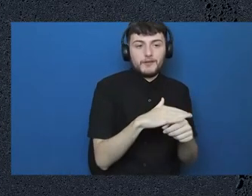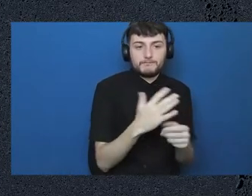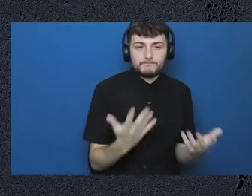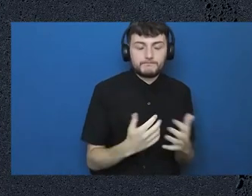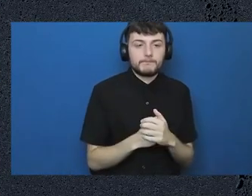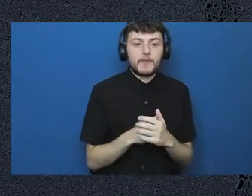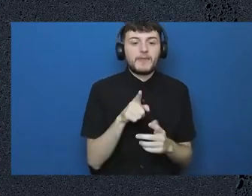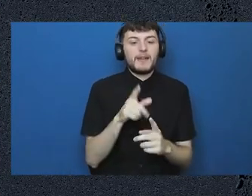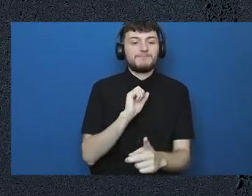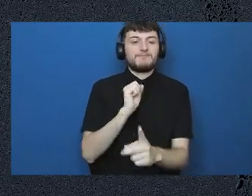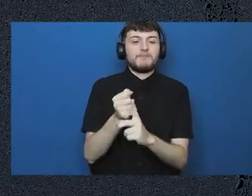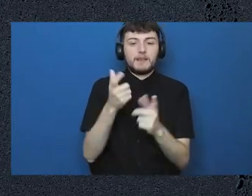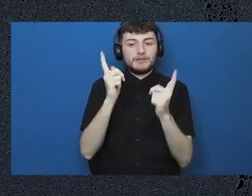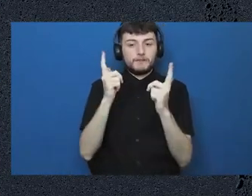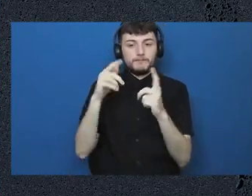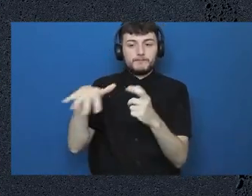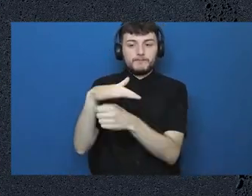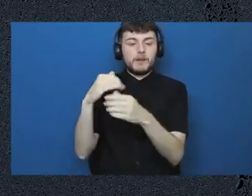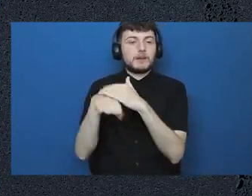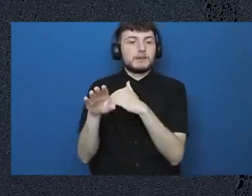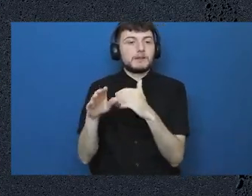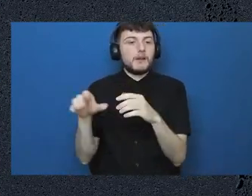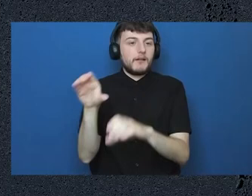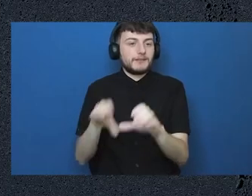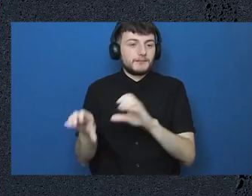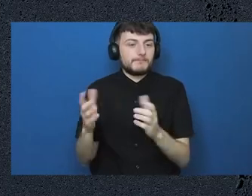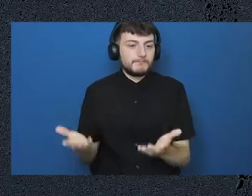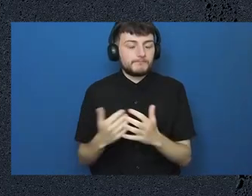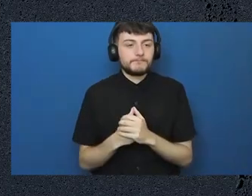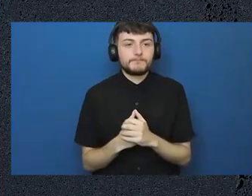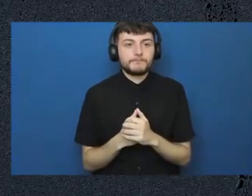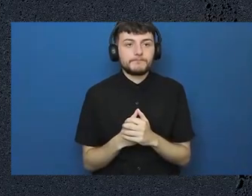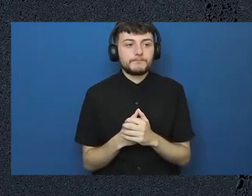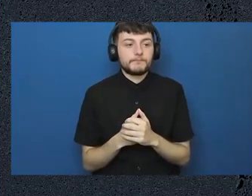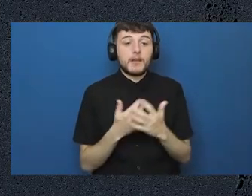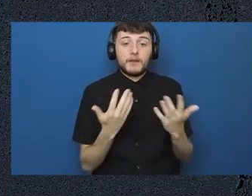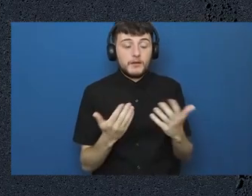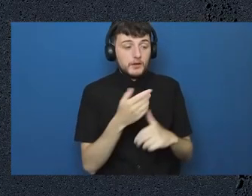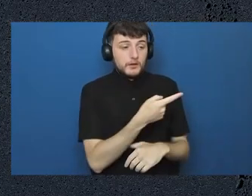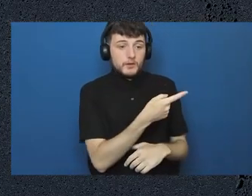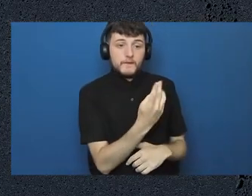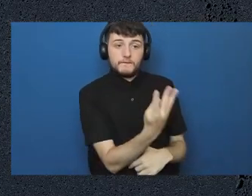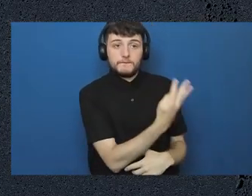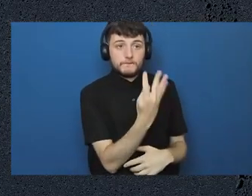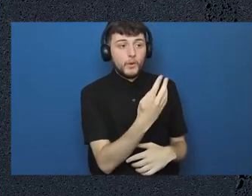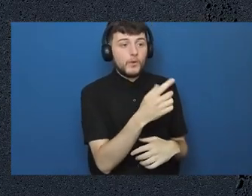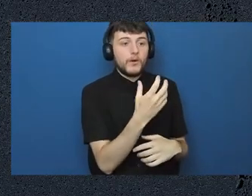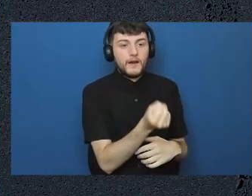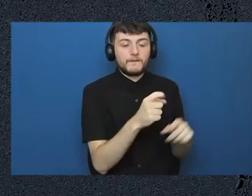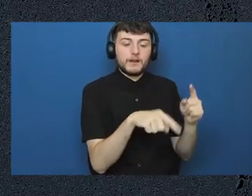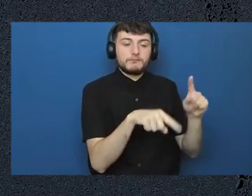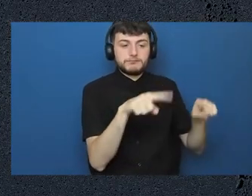in science. Now, you've all made these different... You've faced different realities at different life stages, all of you on this